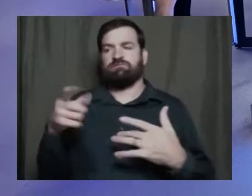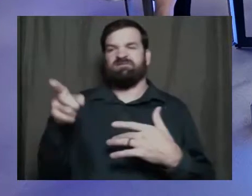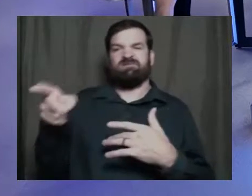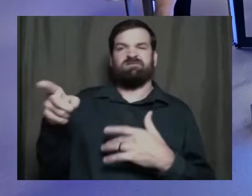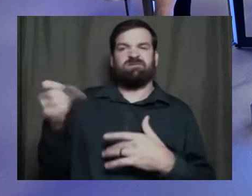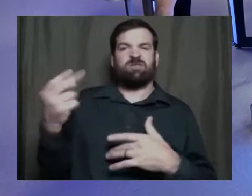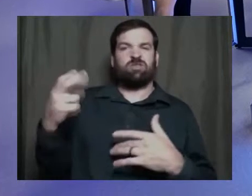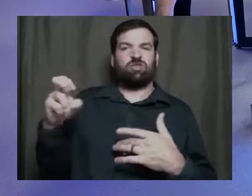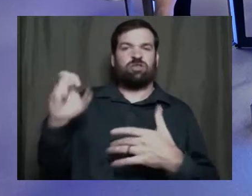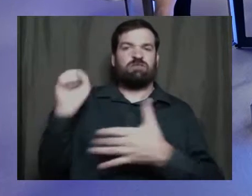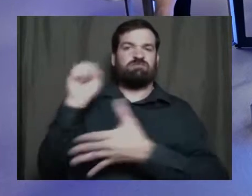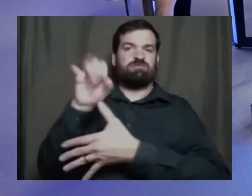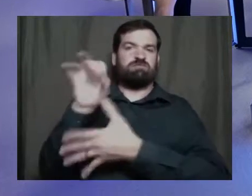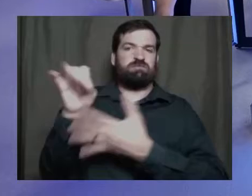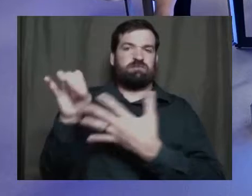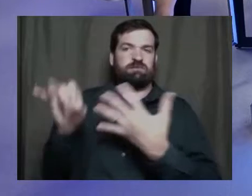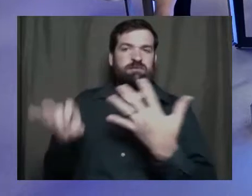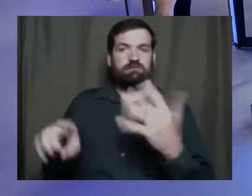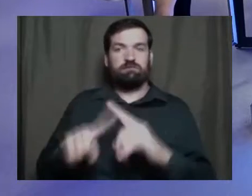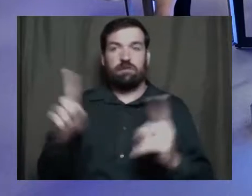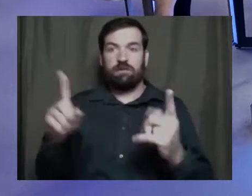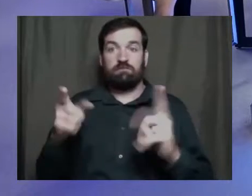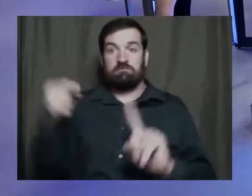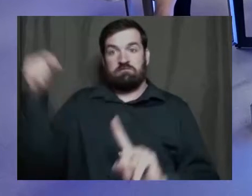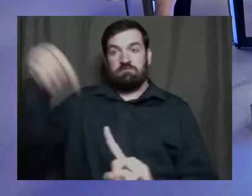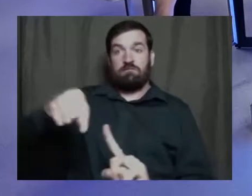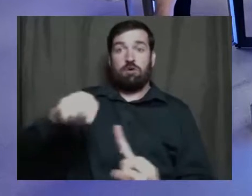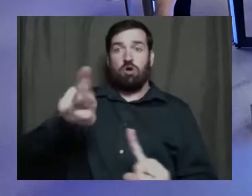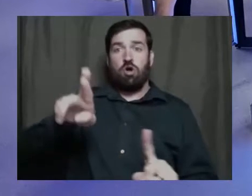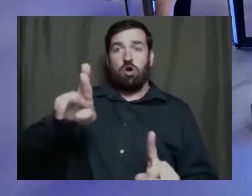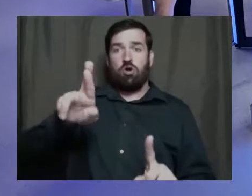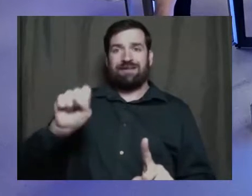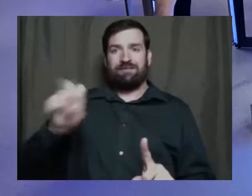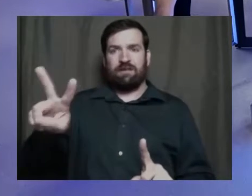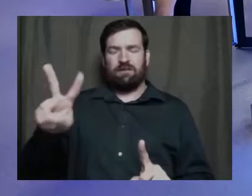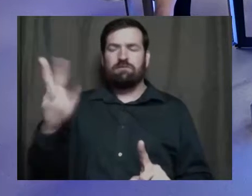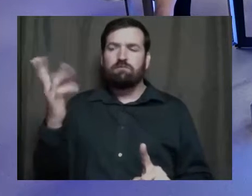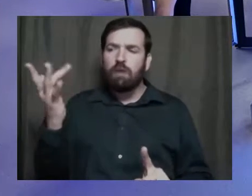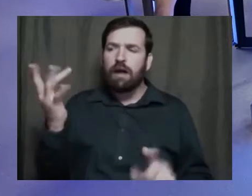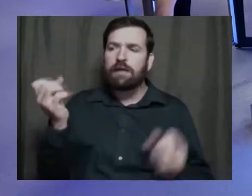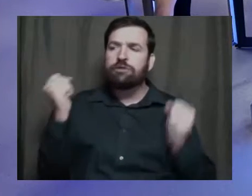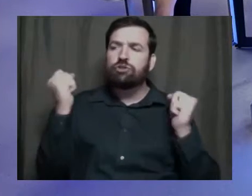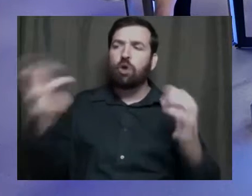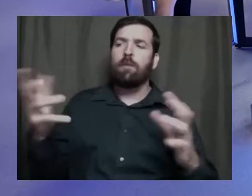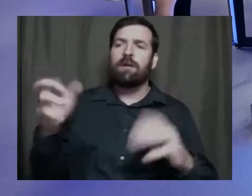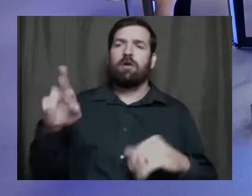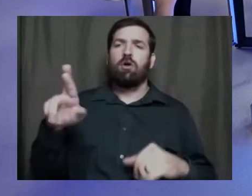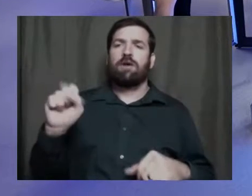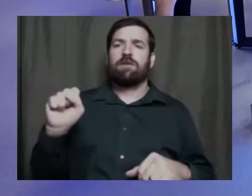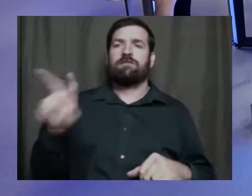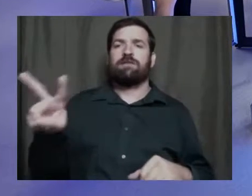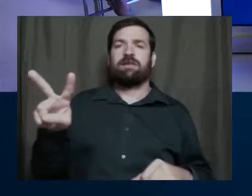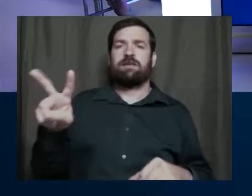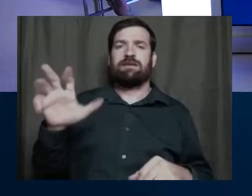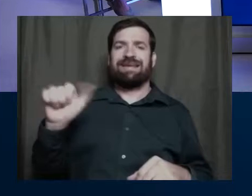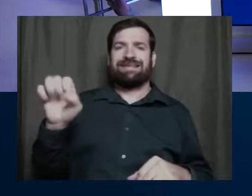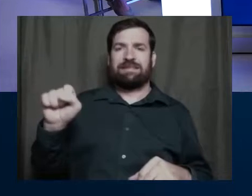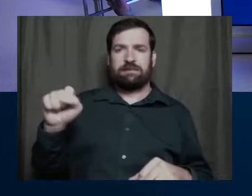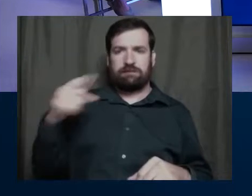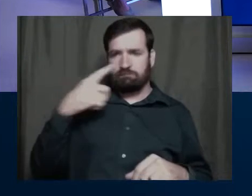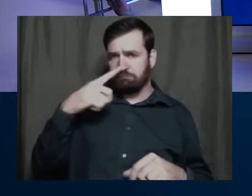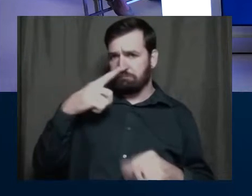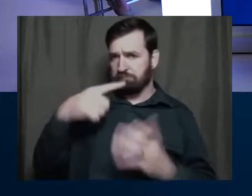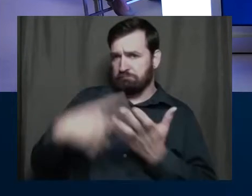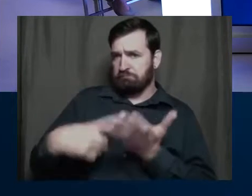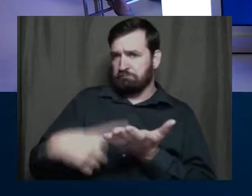do her research, but the big question was RSV. She said, why do you think that we have so many RSV cases now? Could you talk to us a little bit about